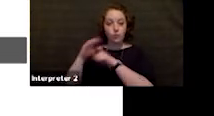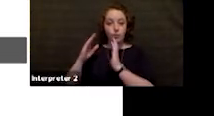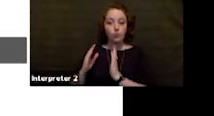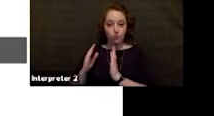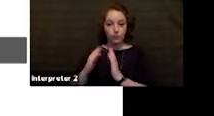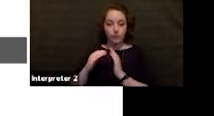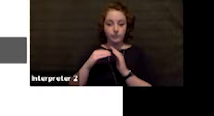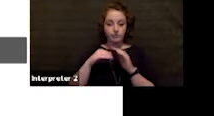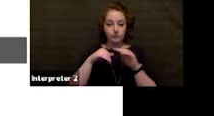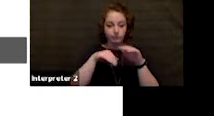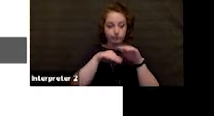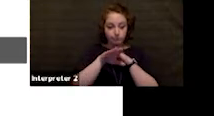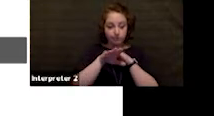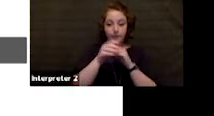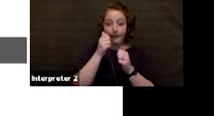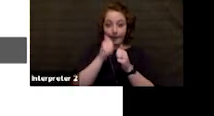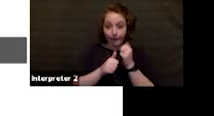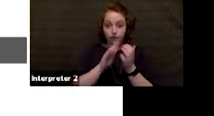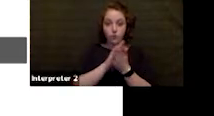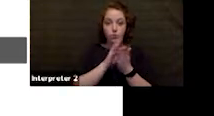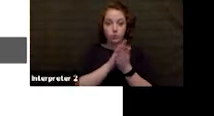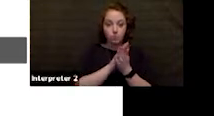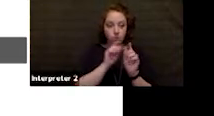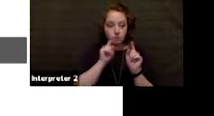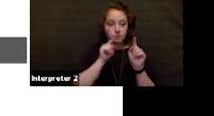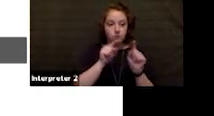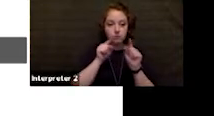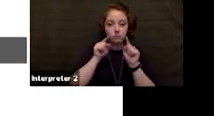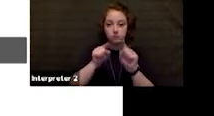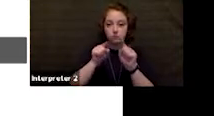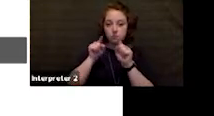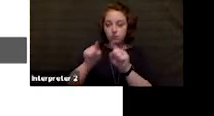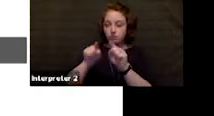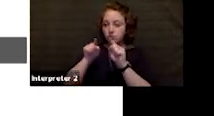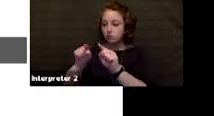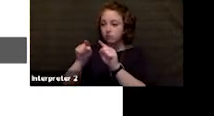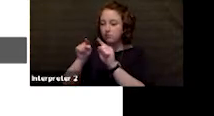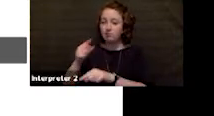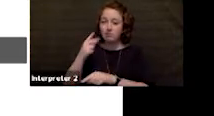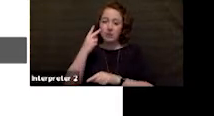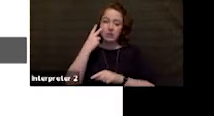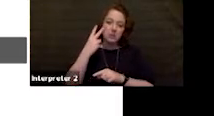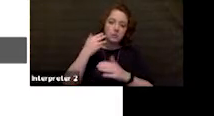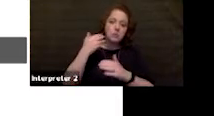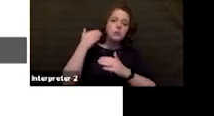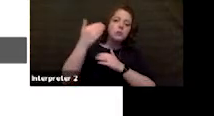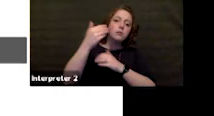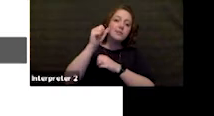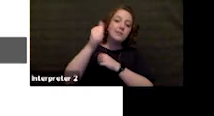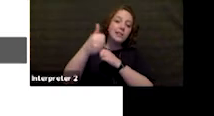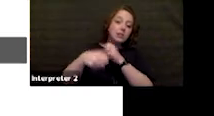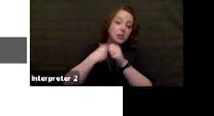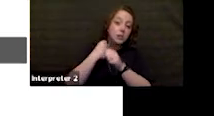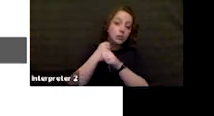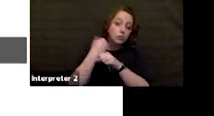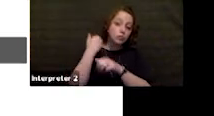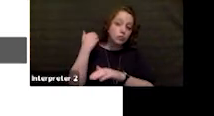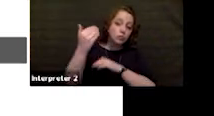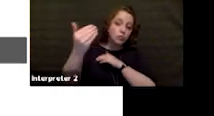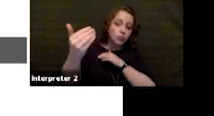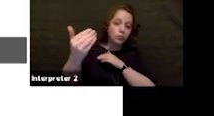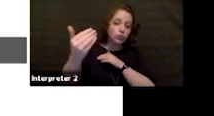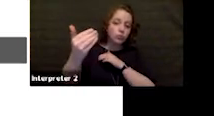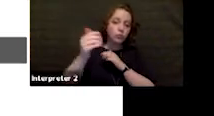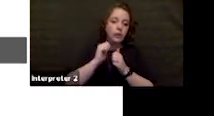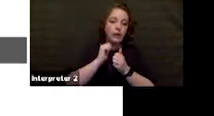and evaluated what is needed bare minimum over the next 10 plus years to keep this building operational.